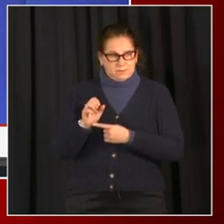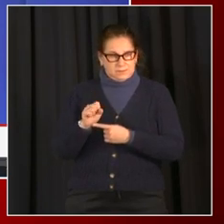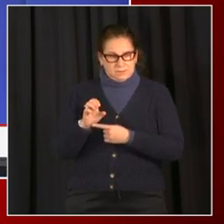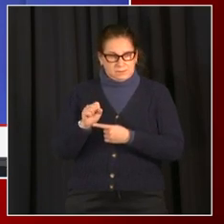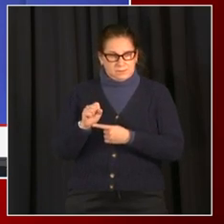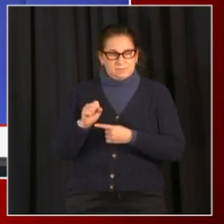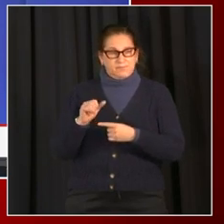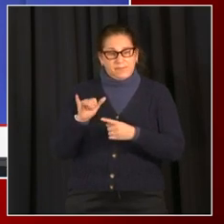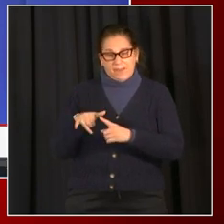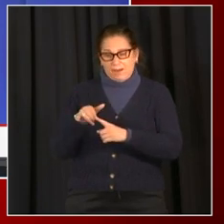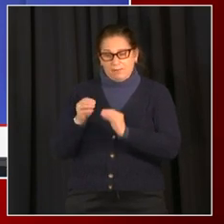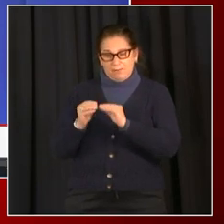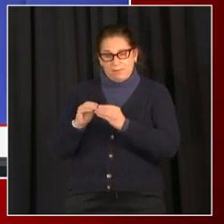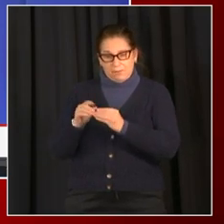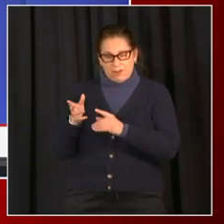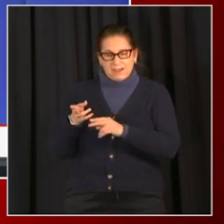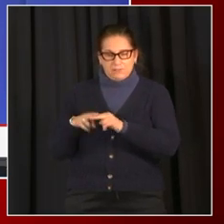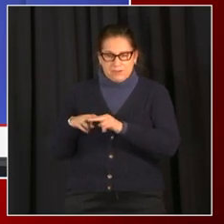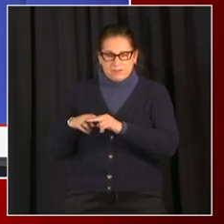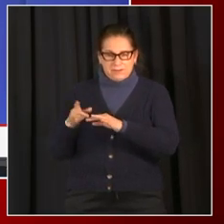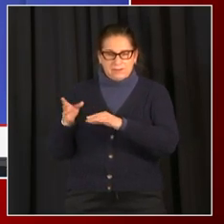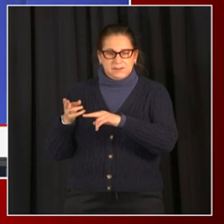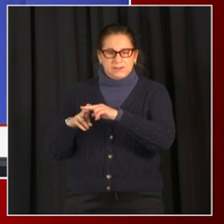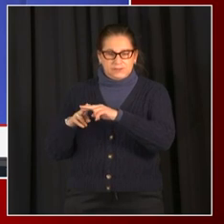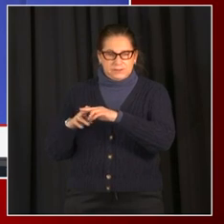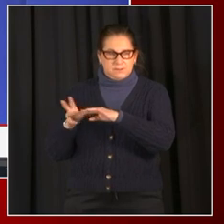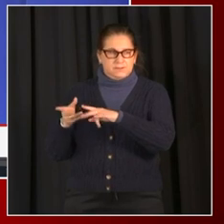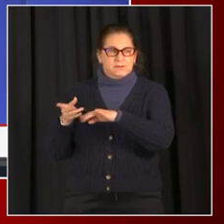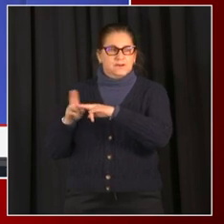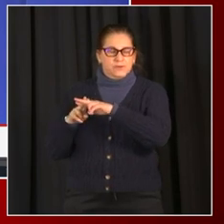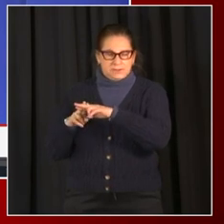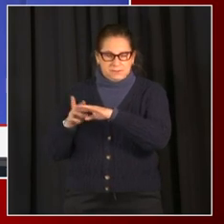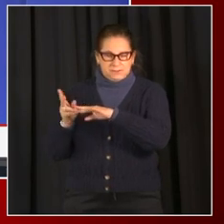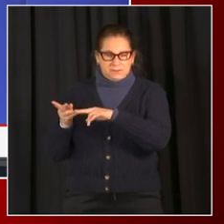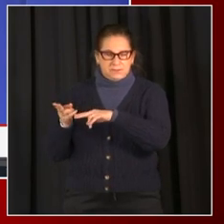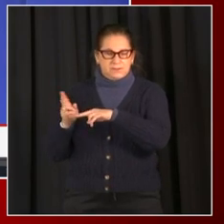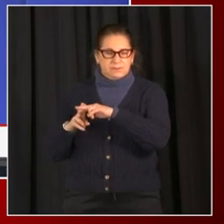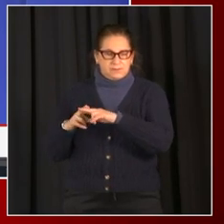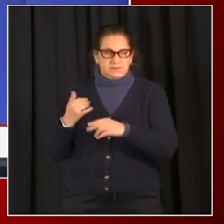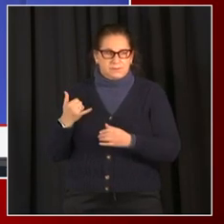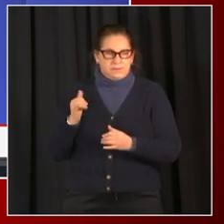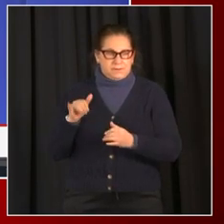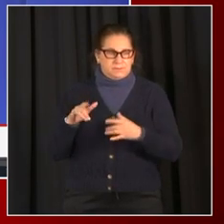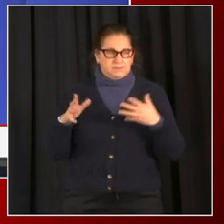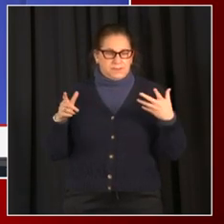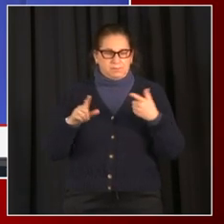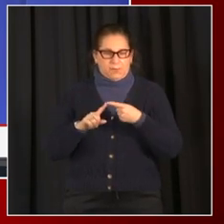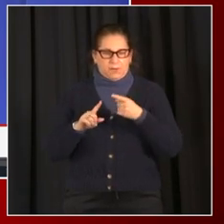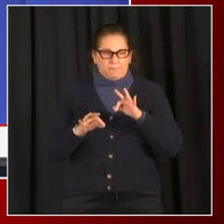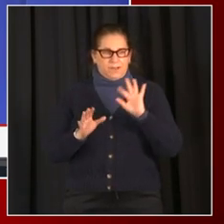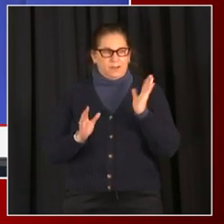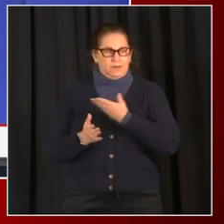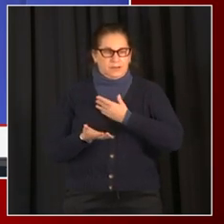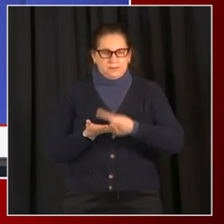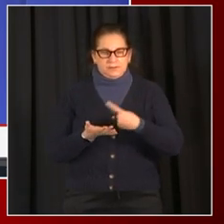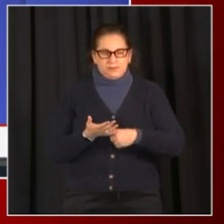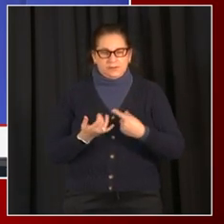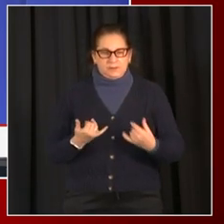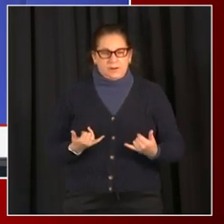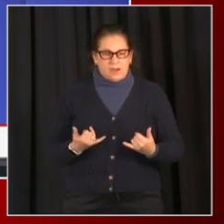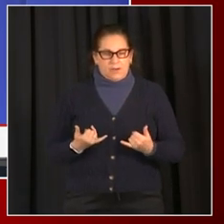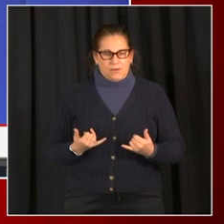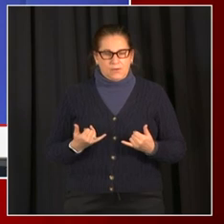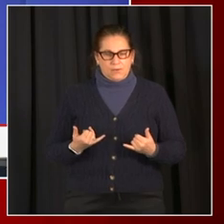reiterate one of the big ethos of this of today's discussion is ensuring that we mind